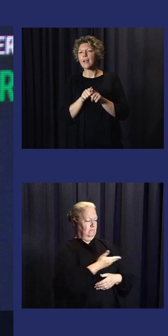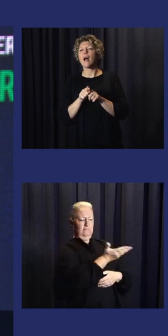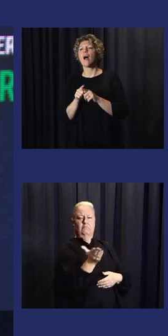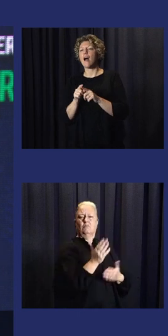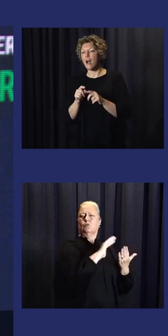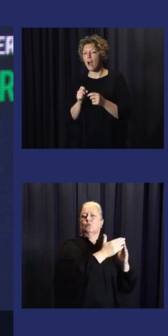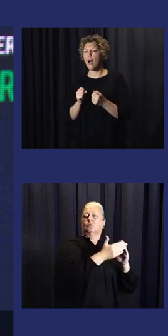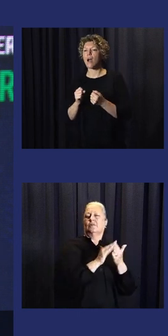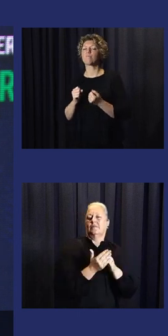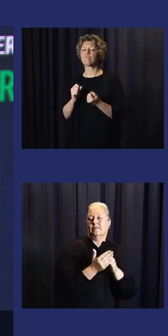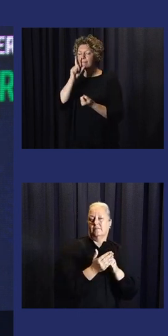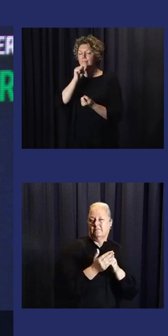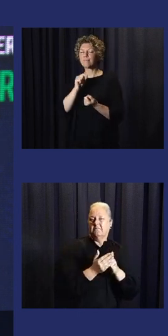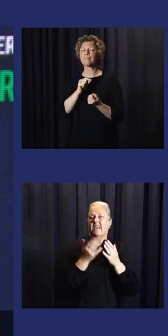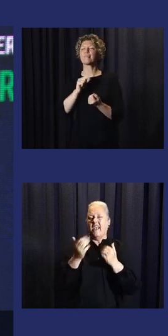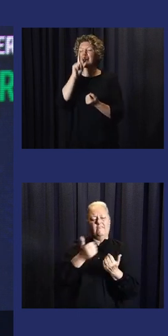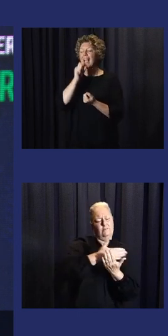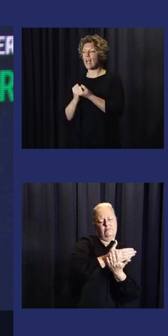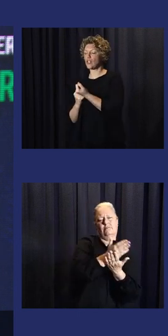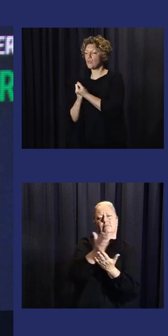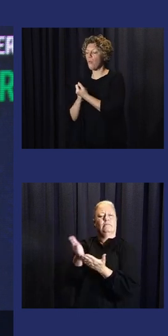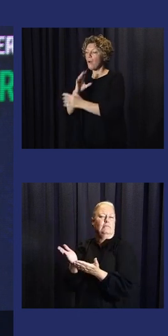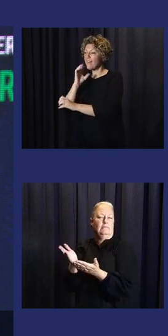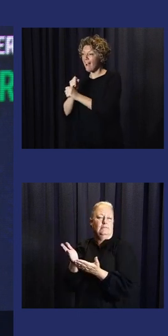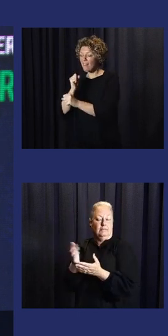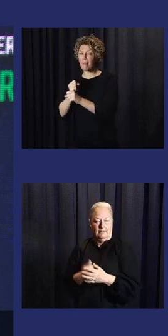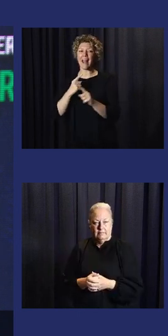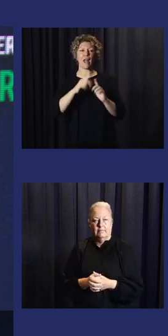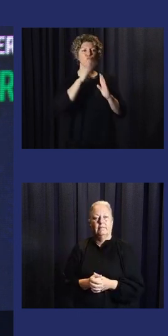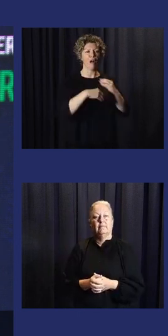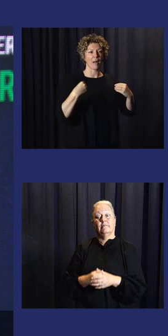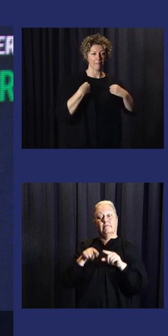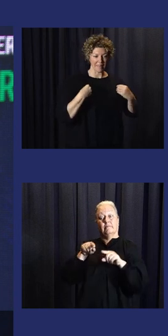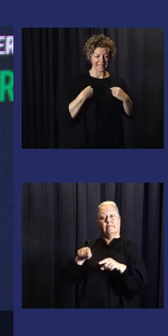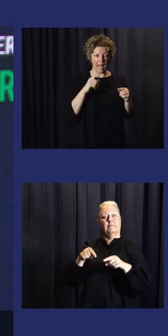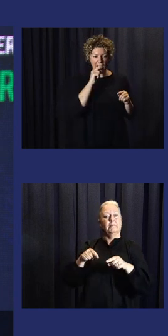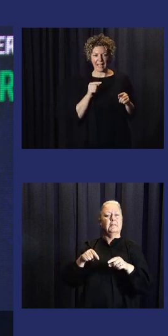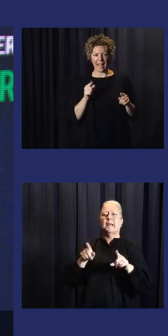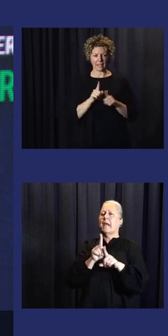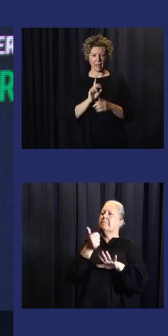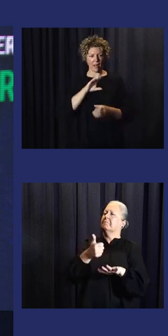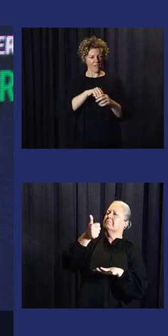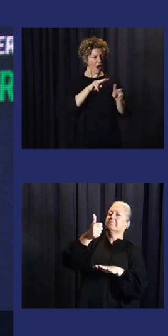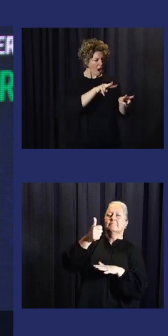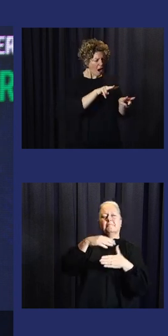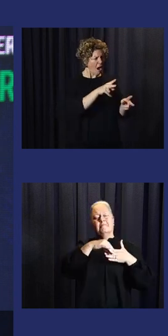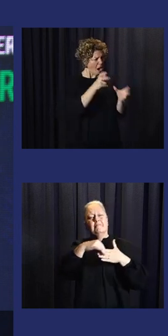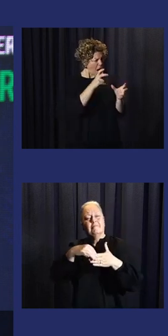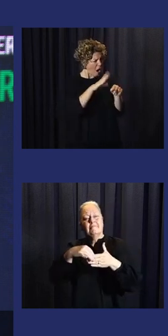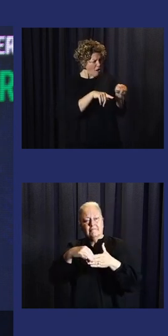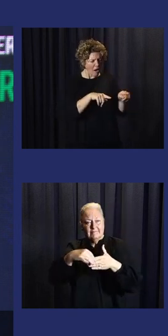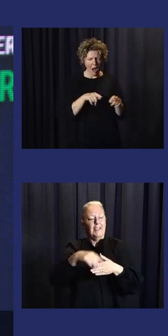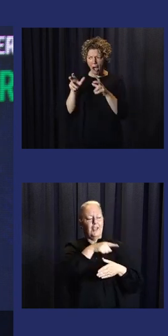actually develop what we call as three-sector athletes, the leaders who are exposed to the three